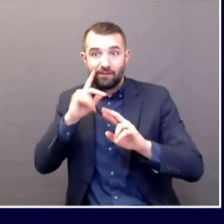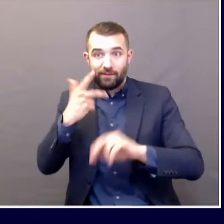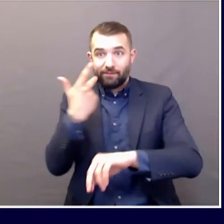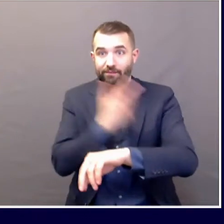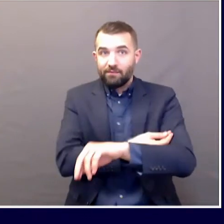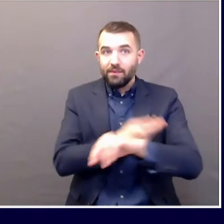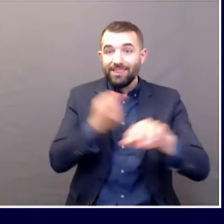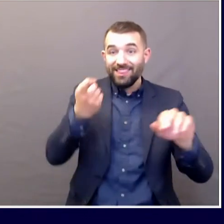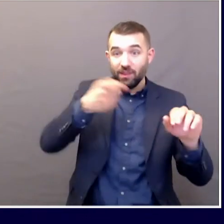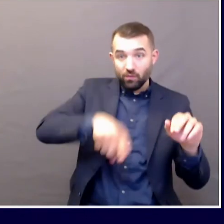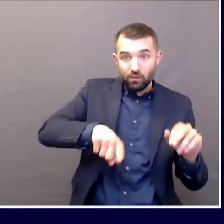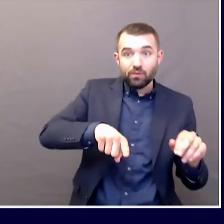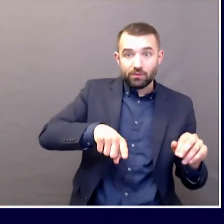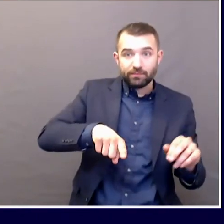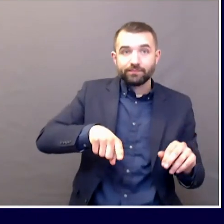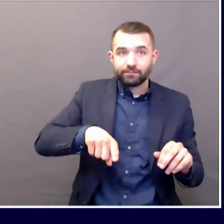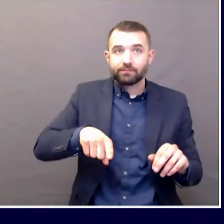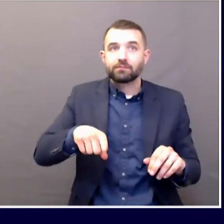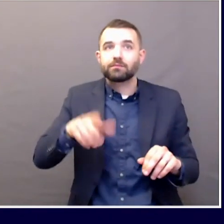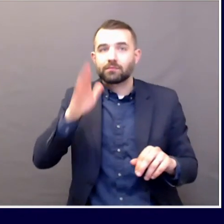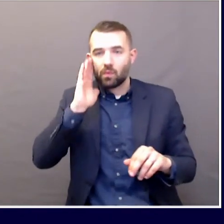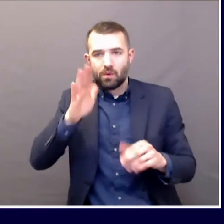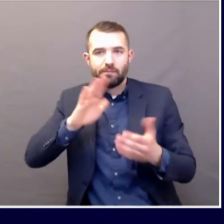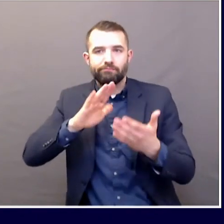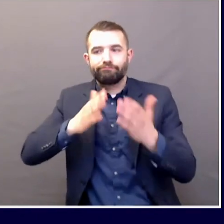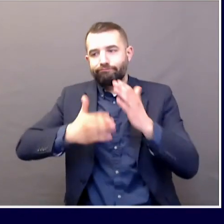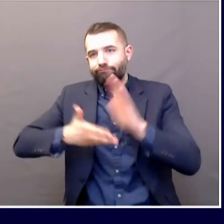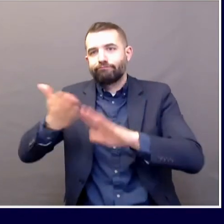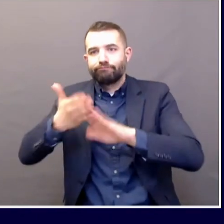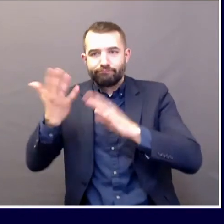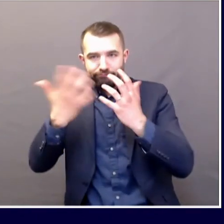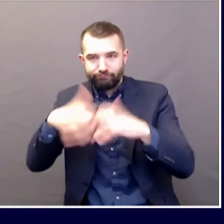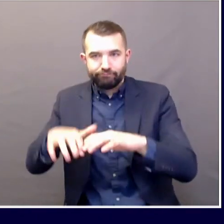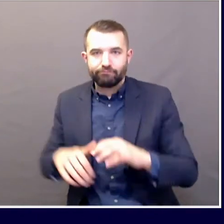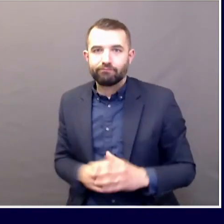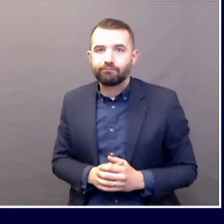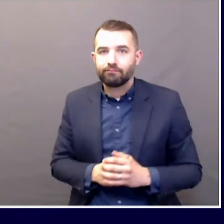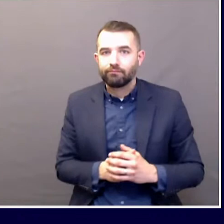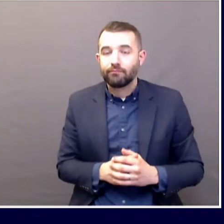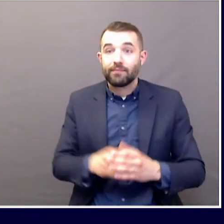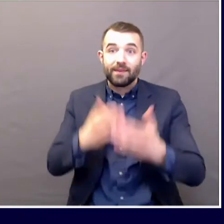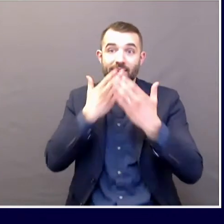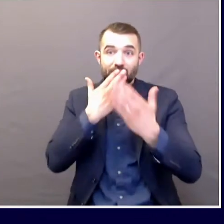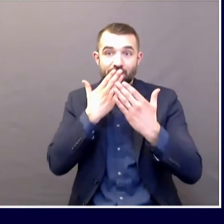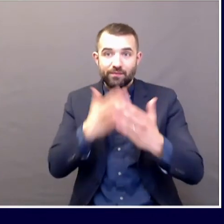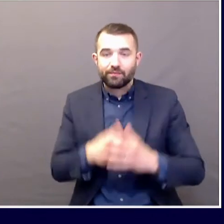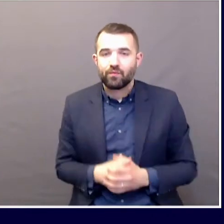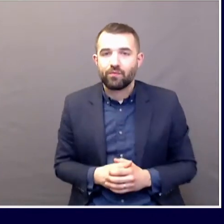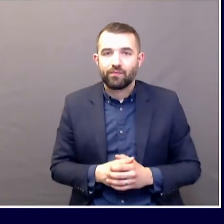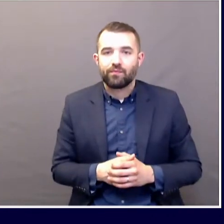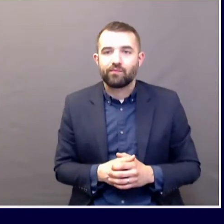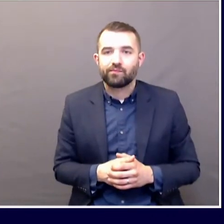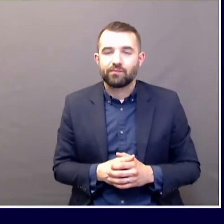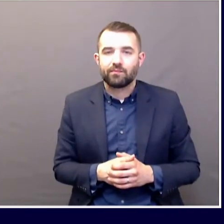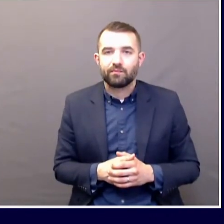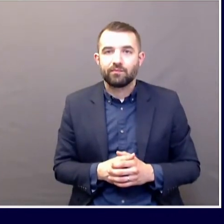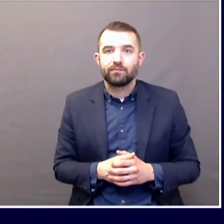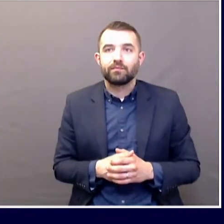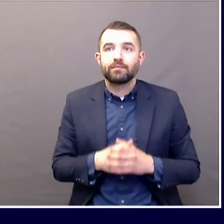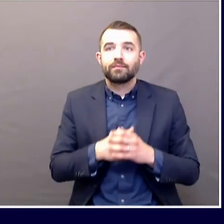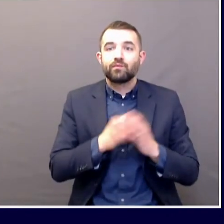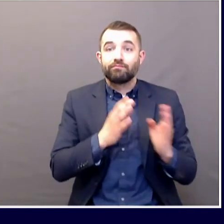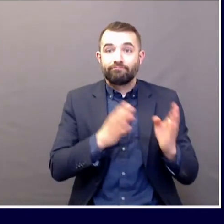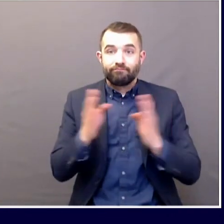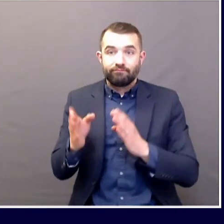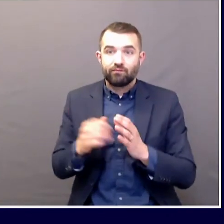where we're focused. Great. And Also, it seems like there's been a disconnect